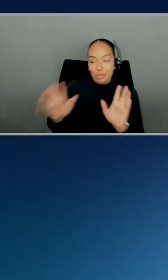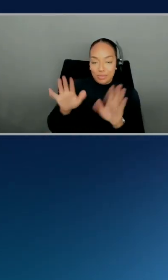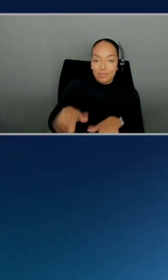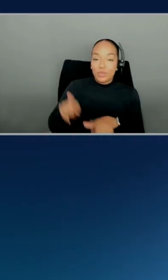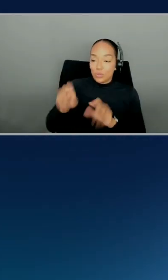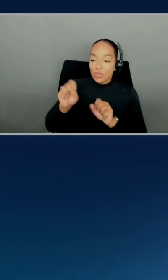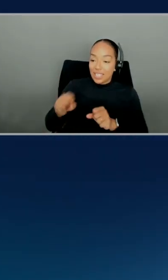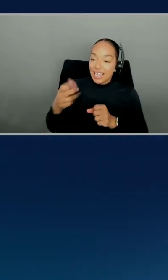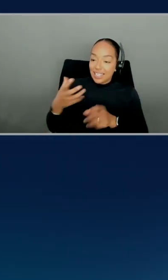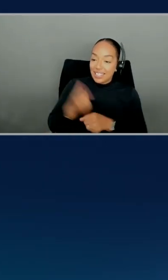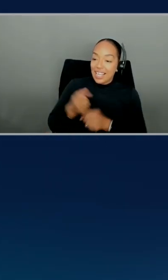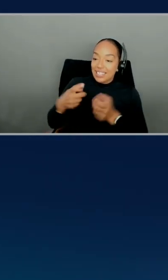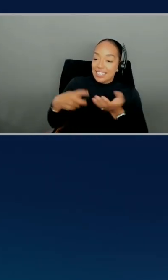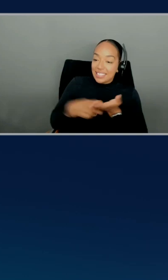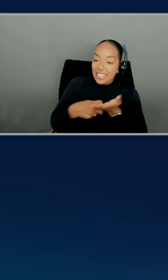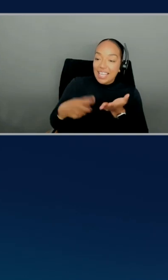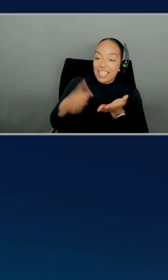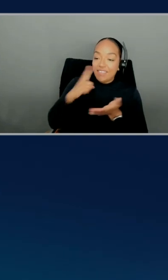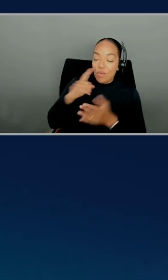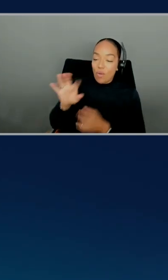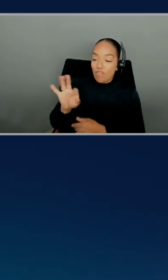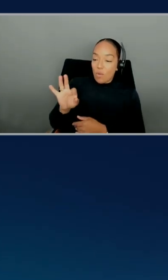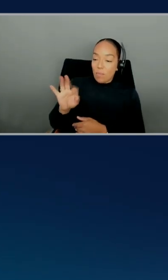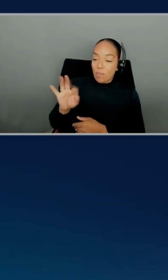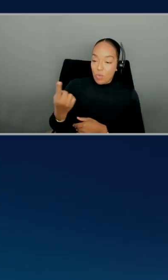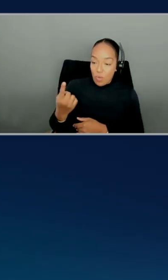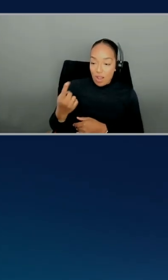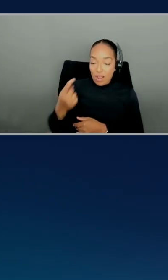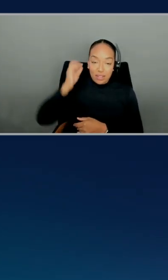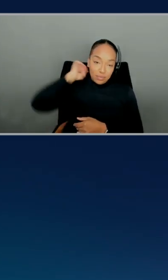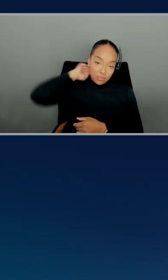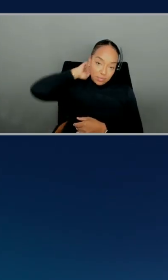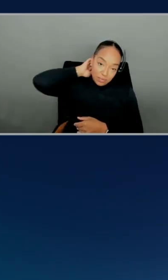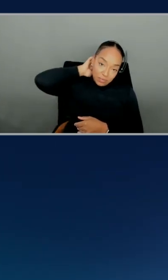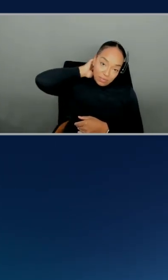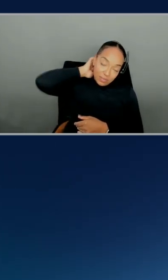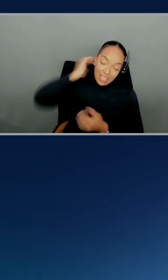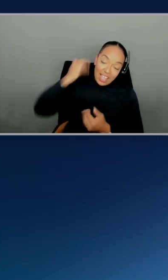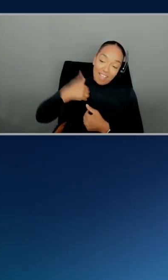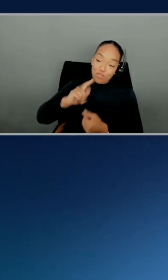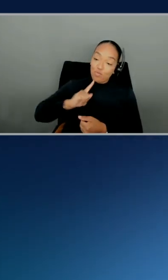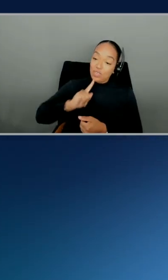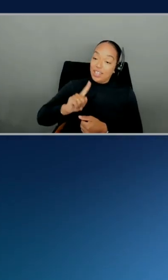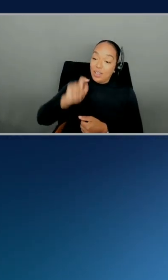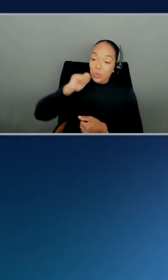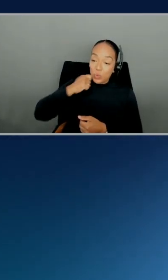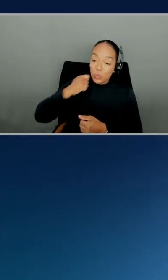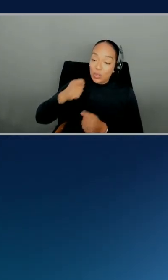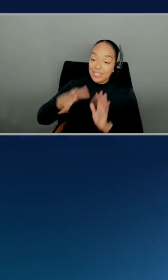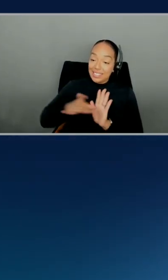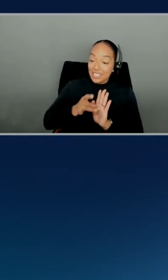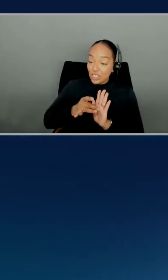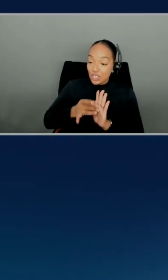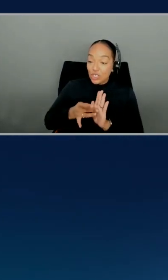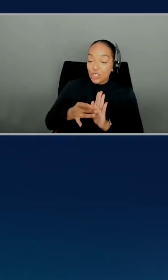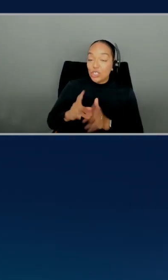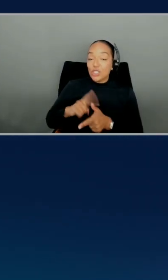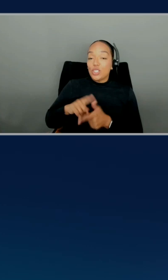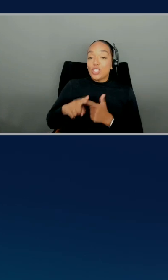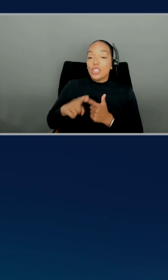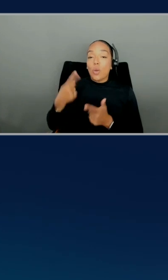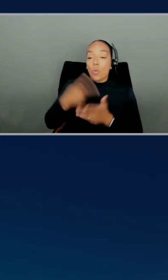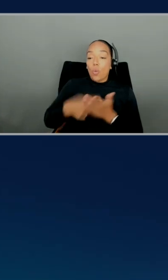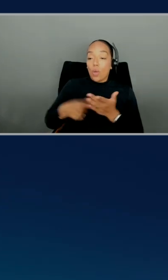actually Formula One Grand Prix. Wow. Aside of that, we have really cool stickers. But what we see what's happening at the